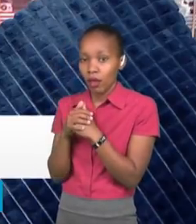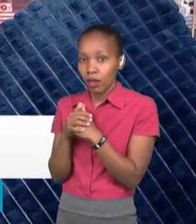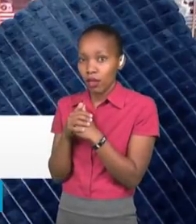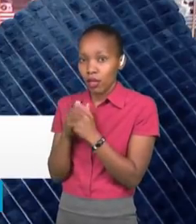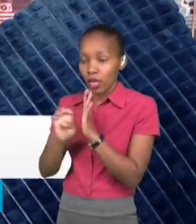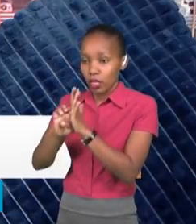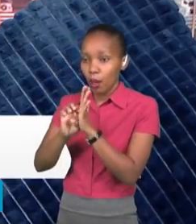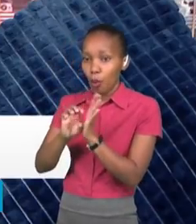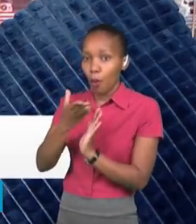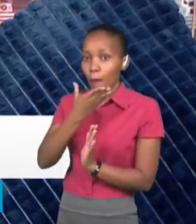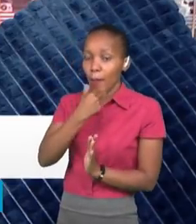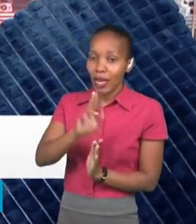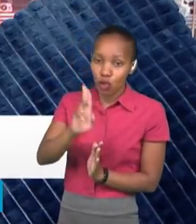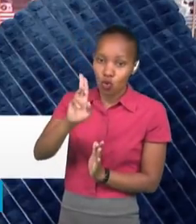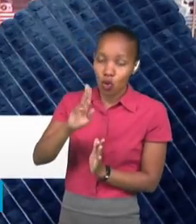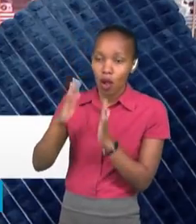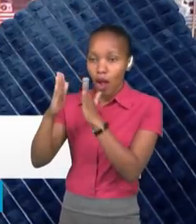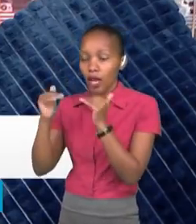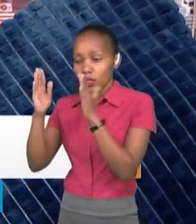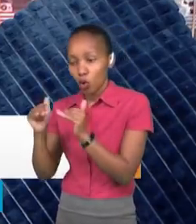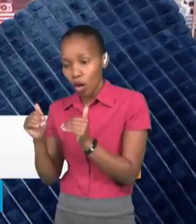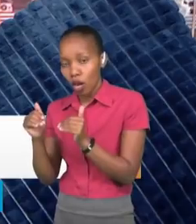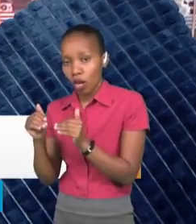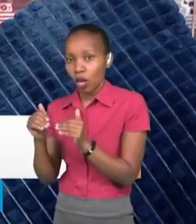likes of Manchester, Arsenal, they've actually been bought by